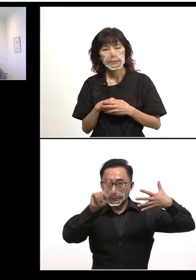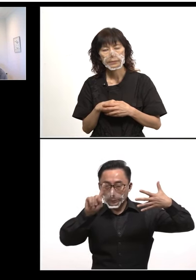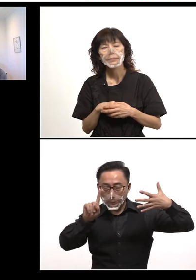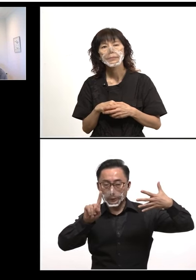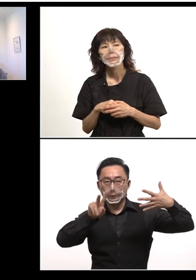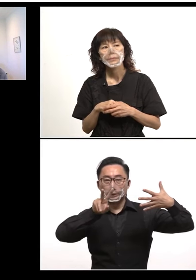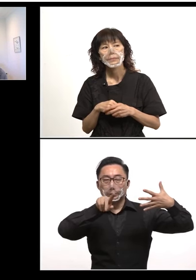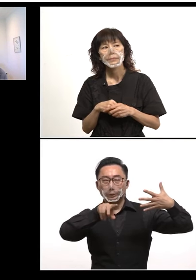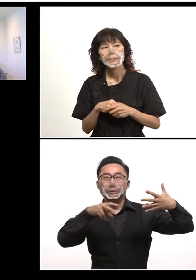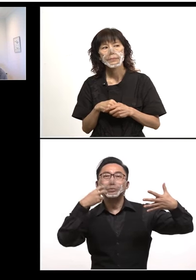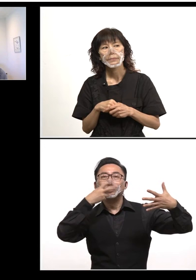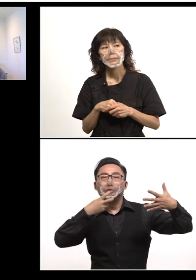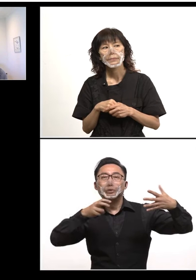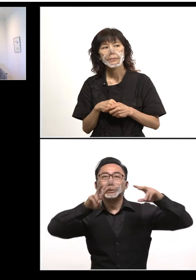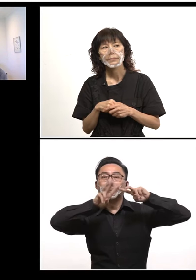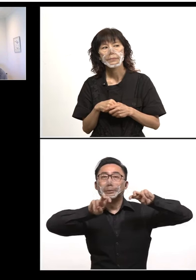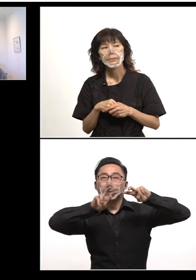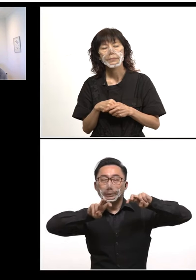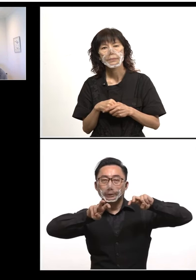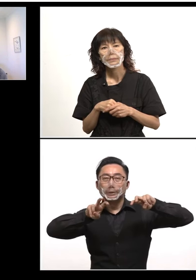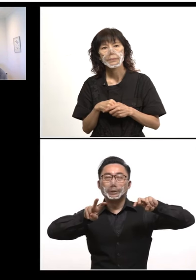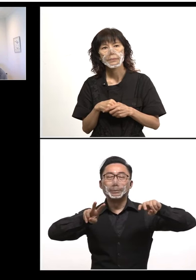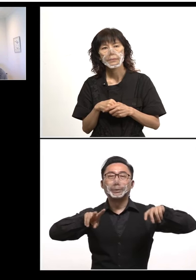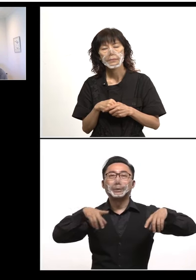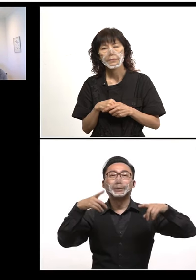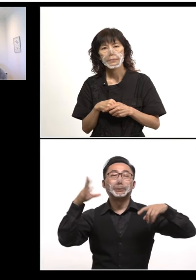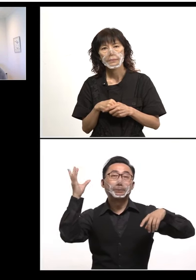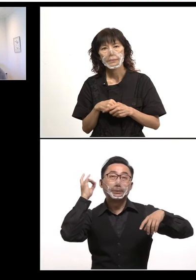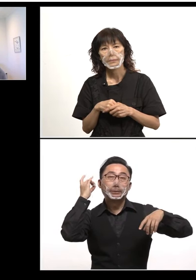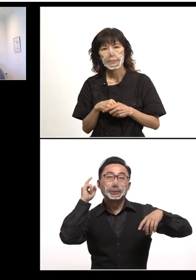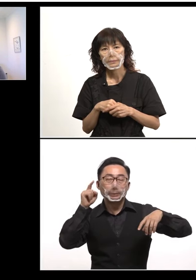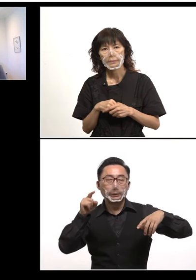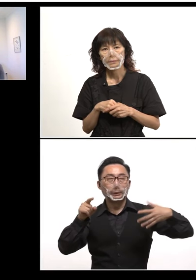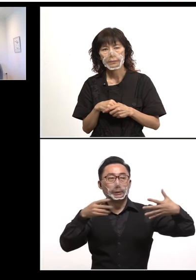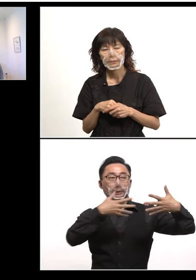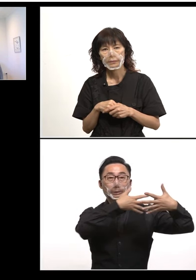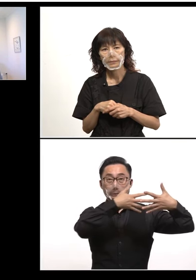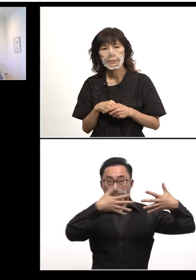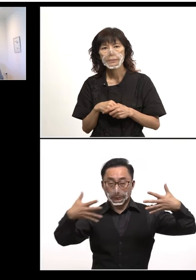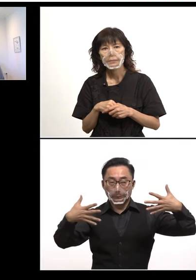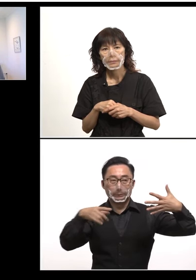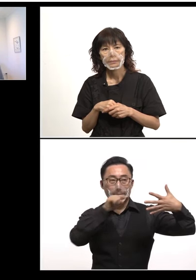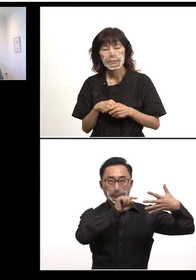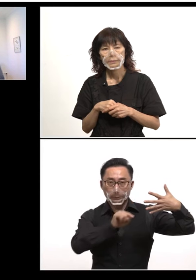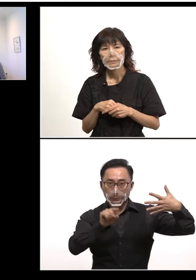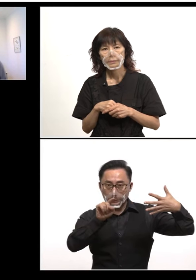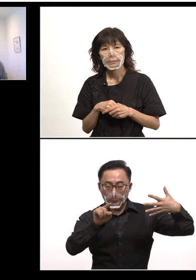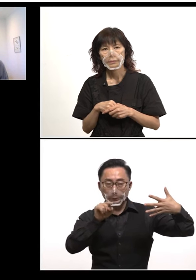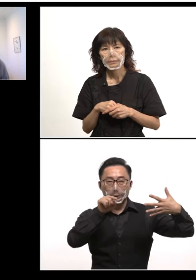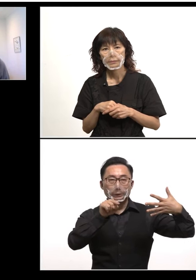us both to talk about sound. This also goes along with one of the things in our first